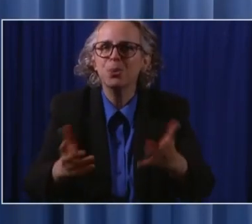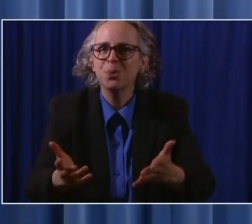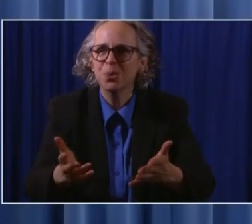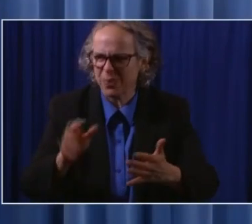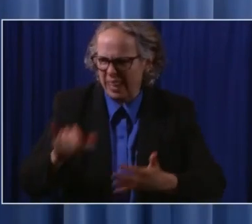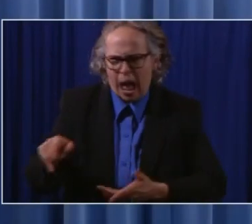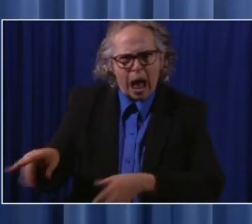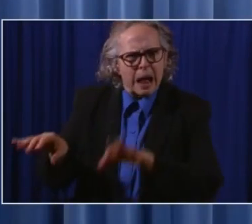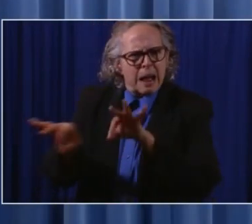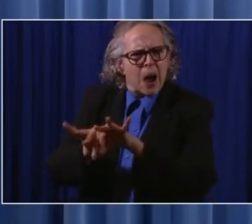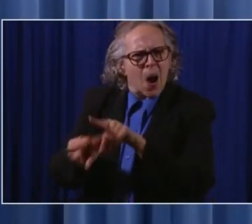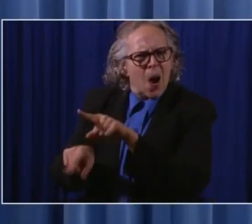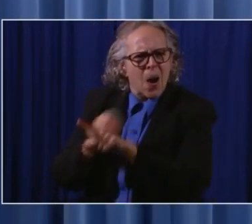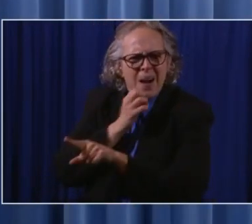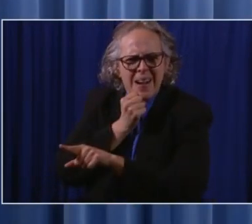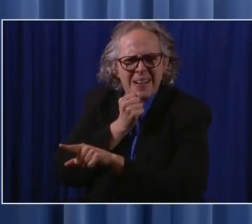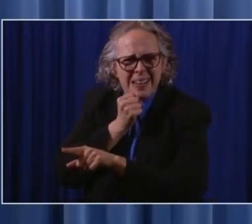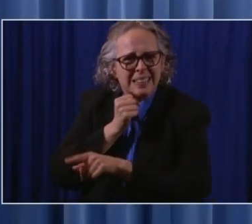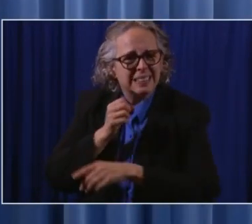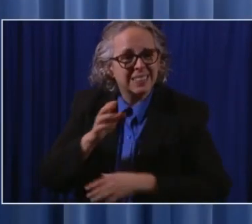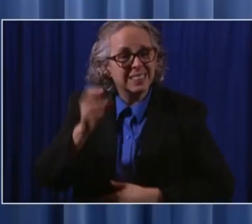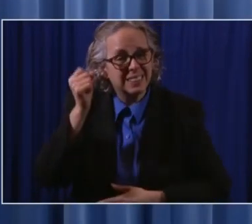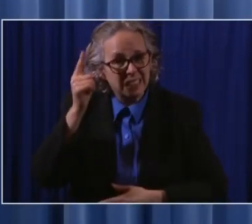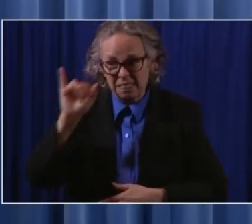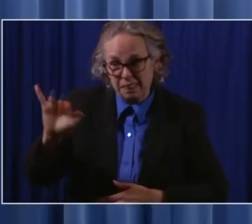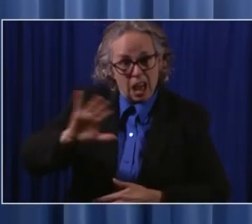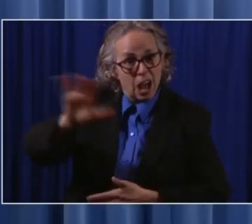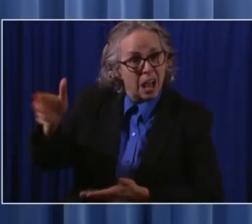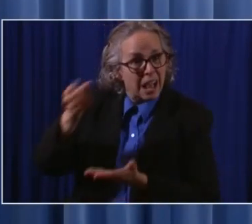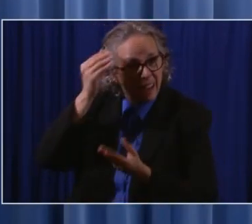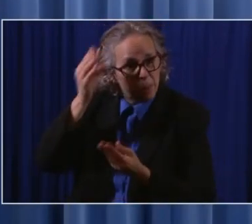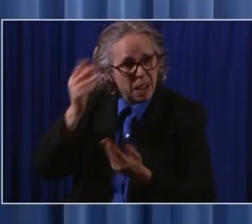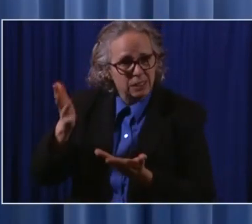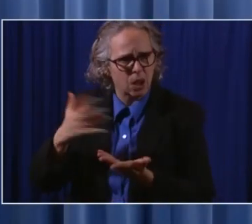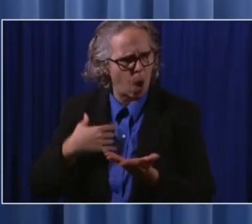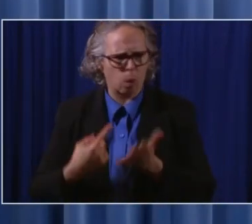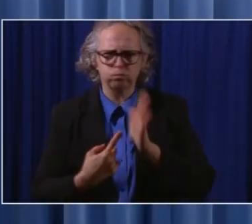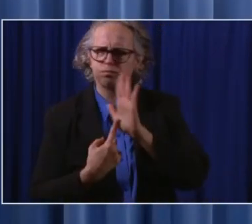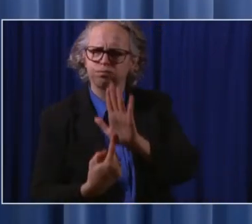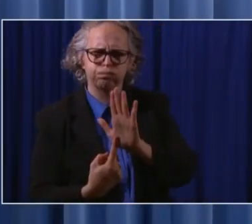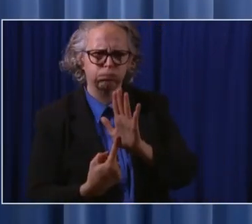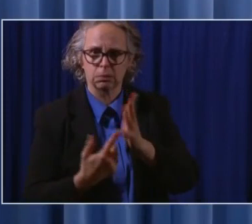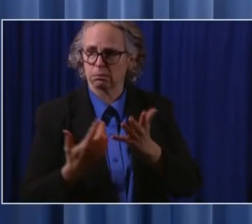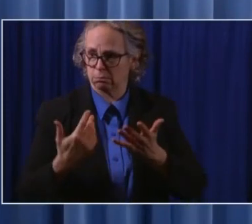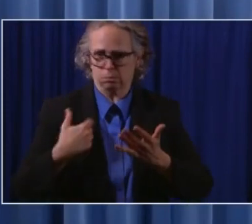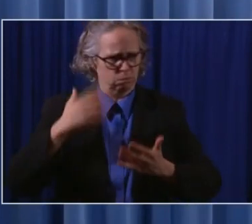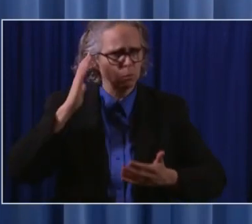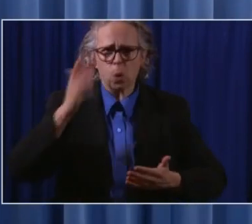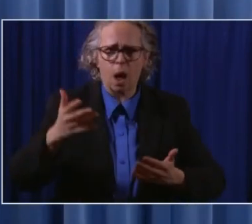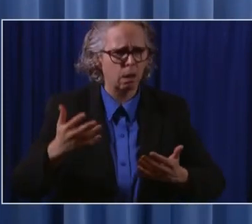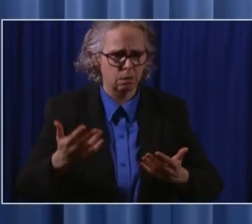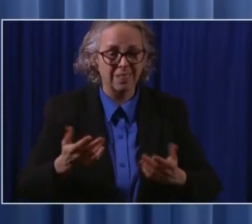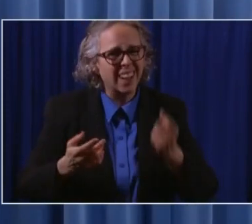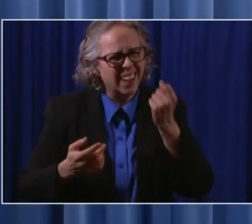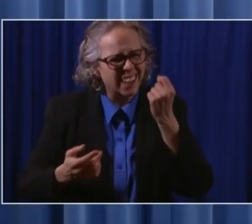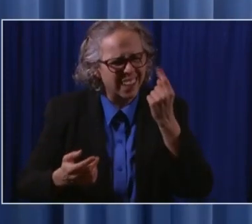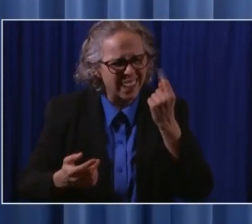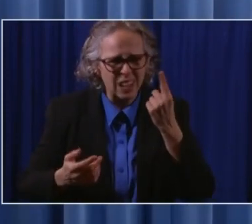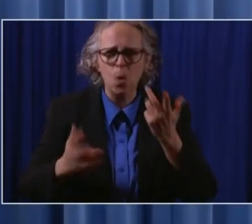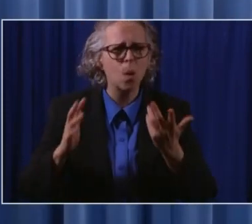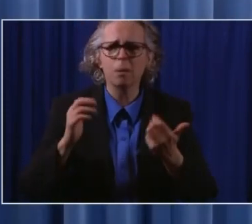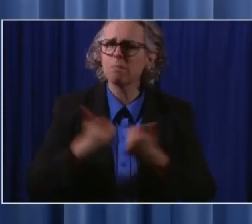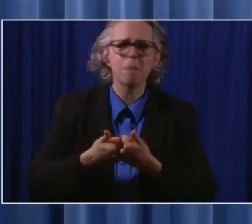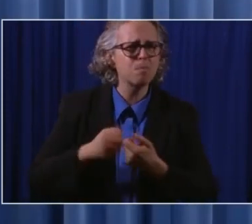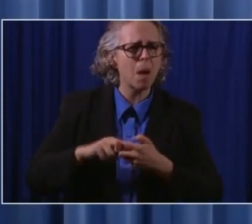will make as much information available as we can. The challenge is you have 113 health